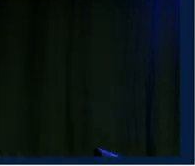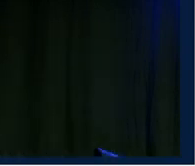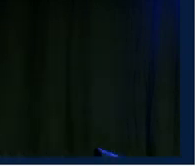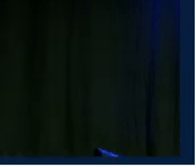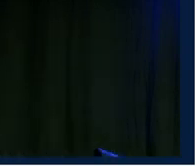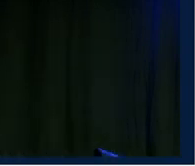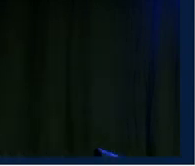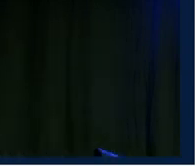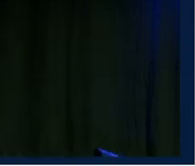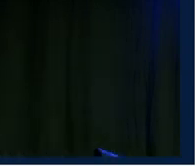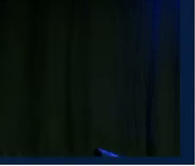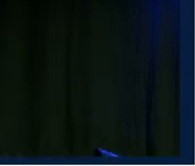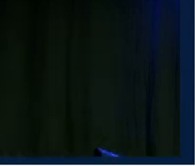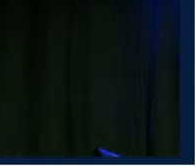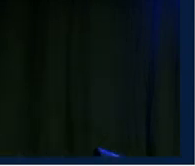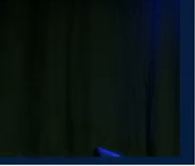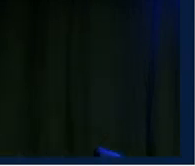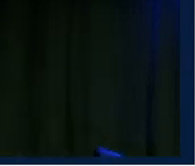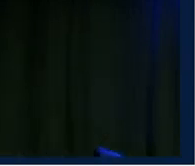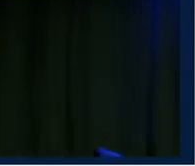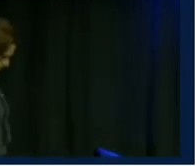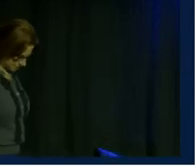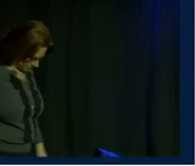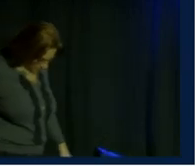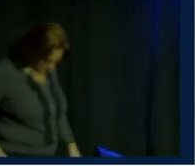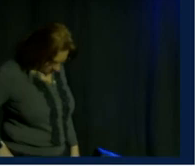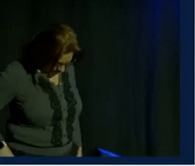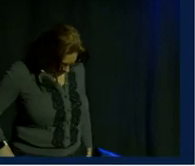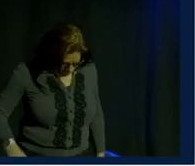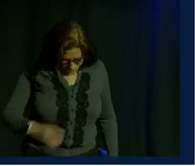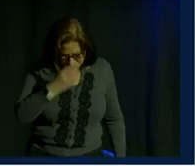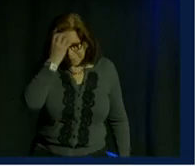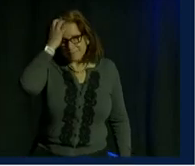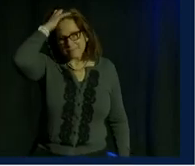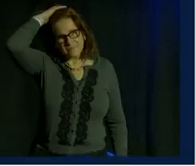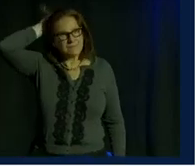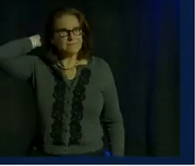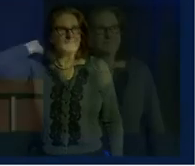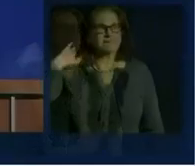her agency. Please help me in welcoming Director Donaldson.